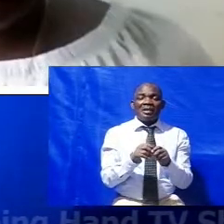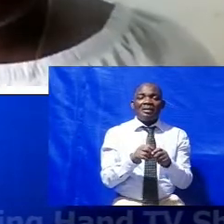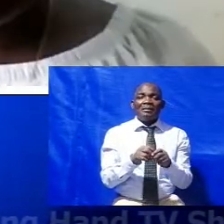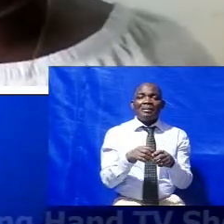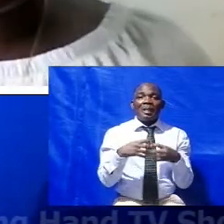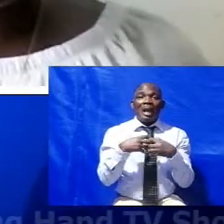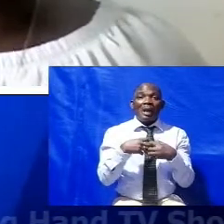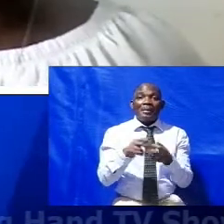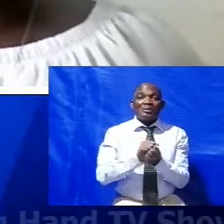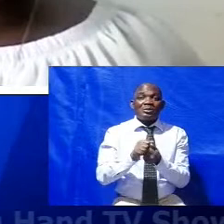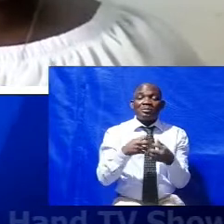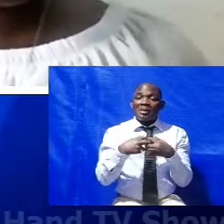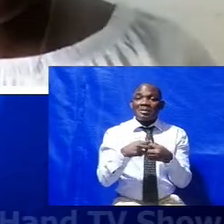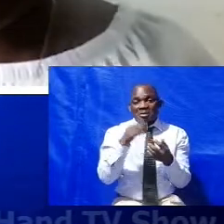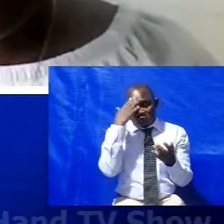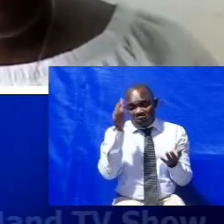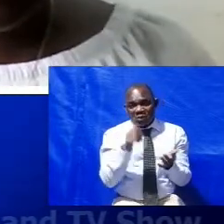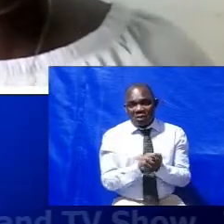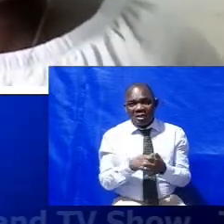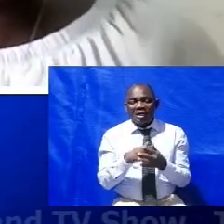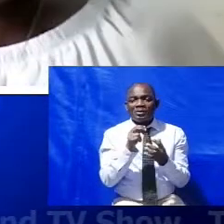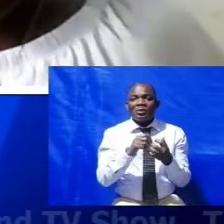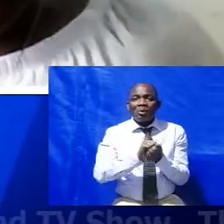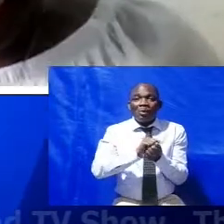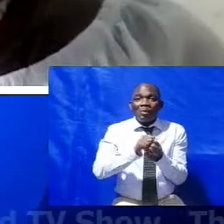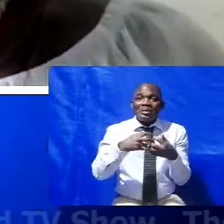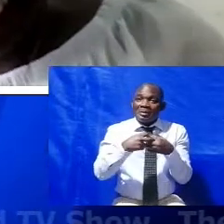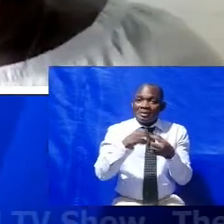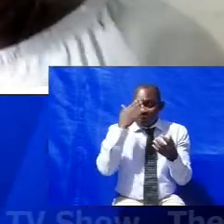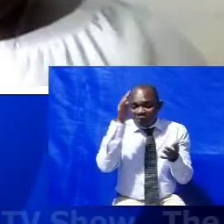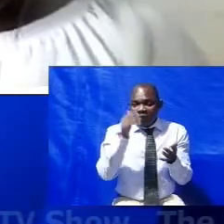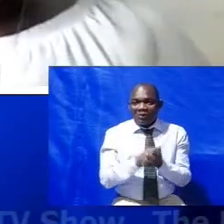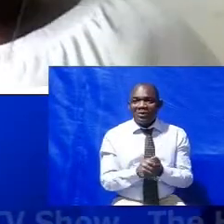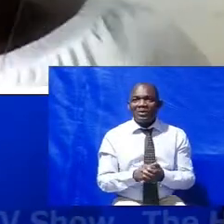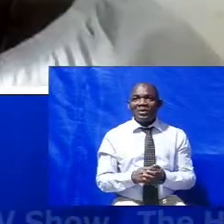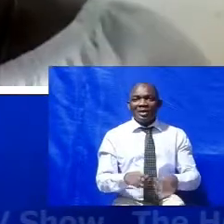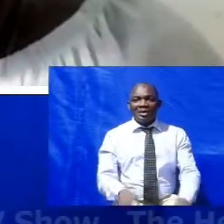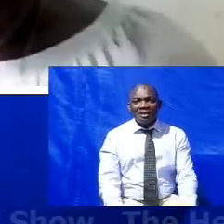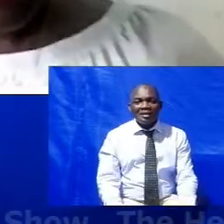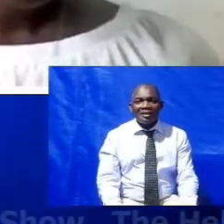the washing machine, the microwave.